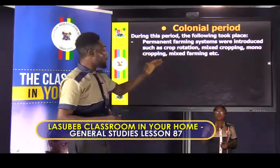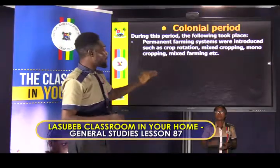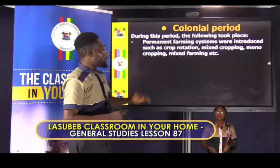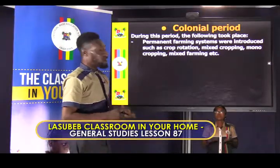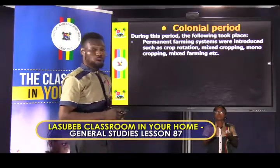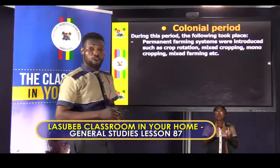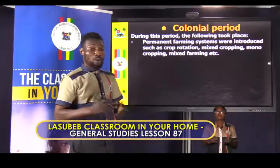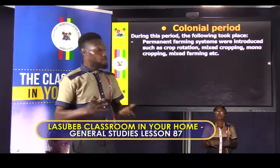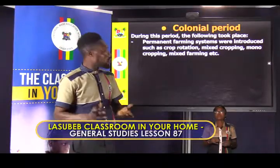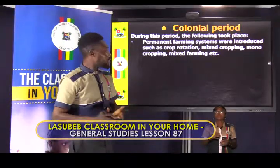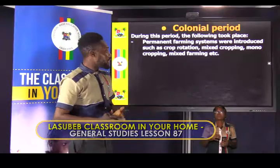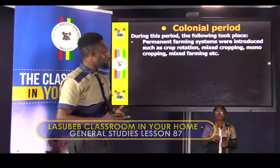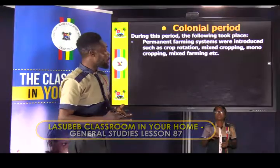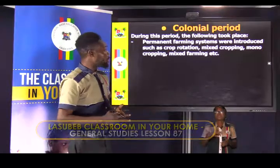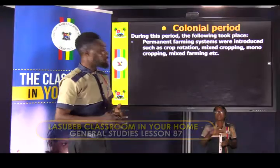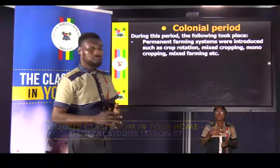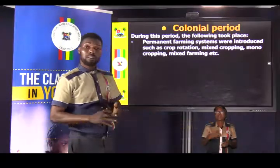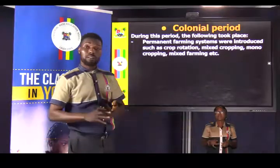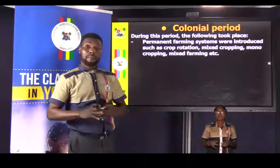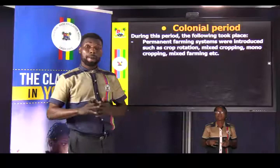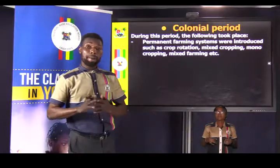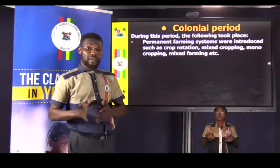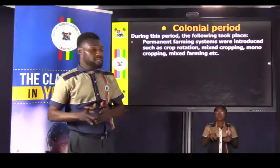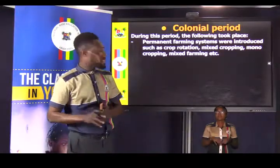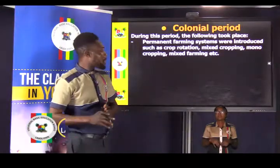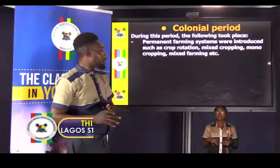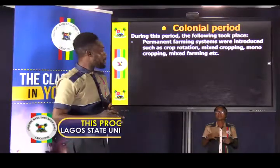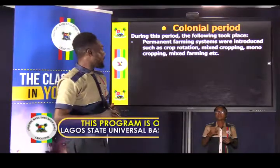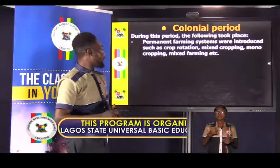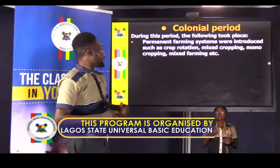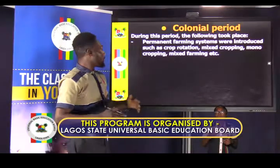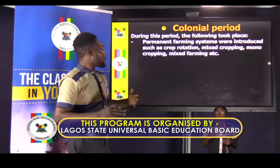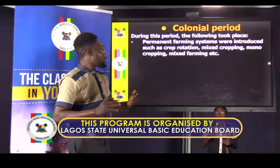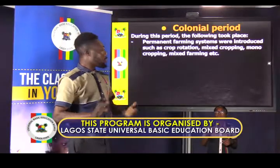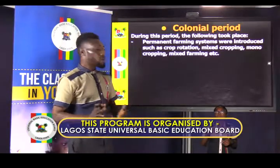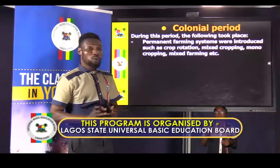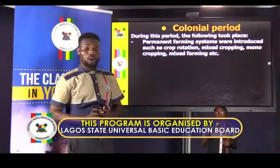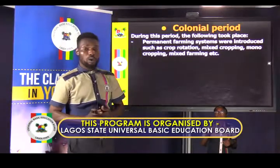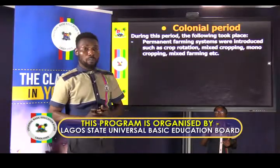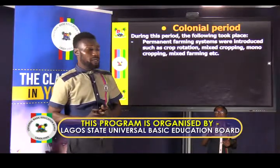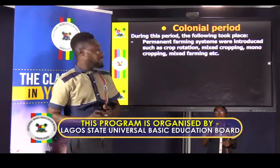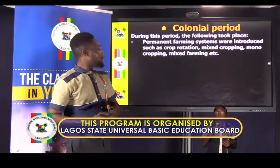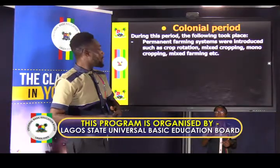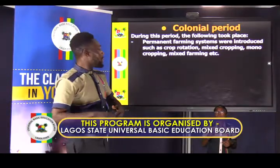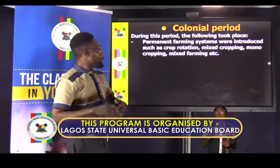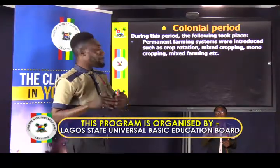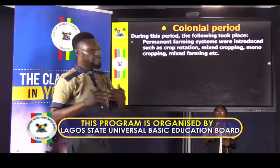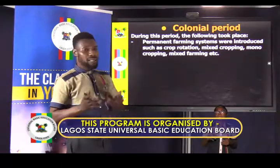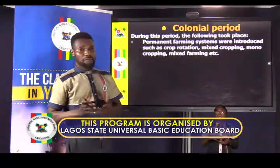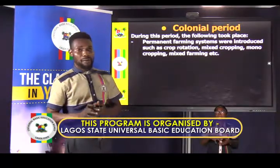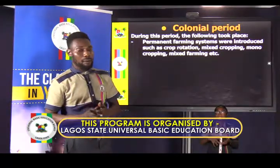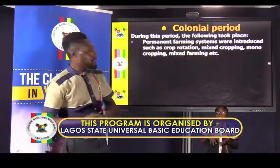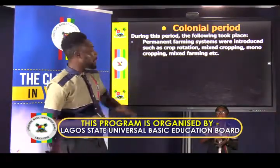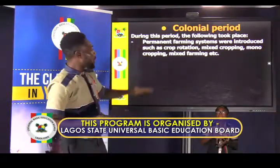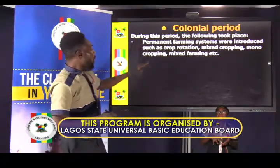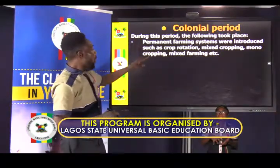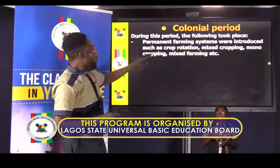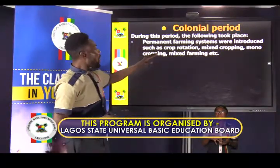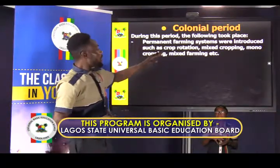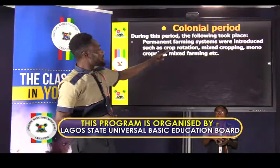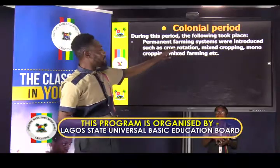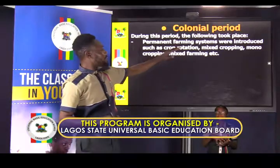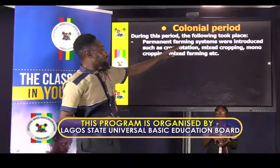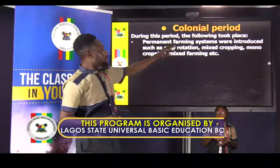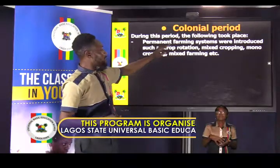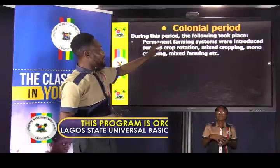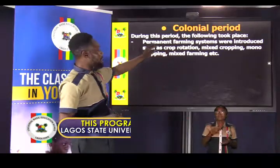such as crop rotation, mixed cropping, monocropping, mixed farming.